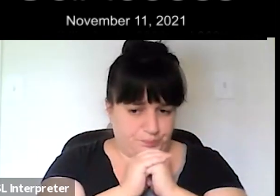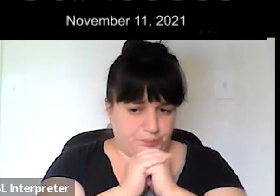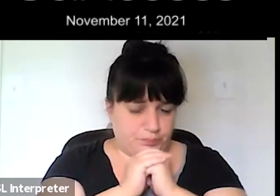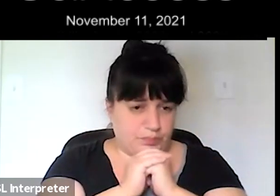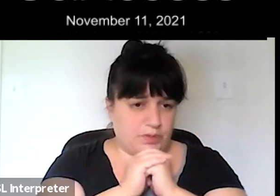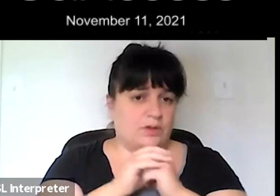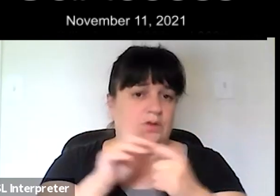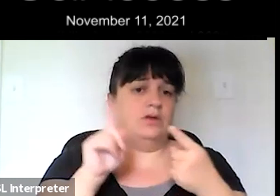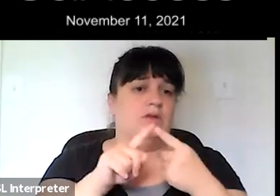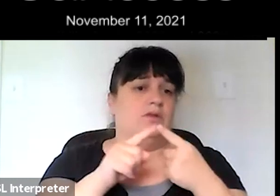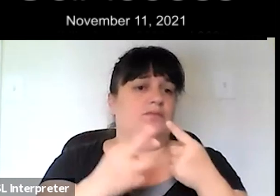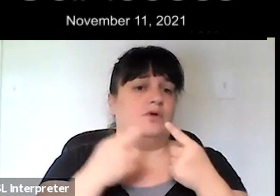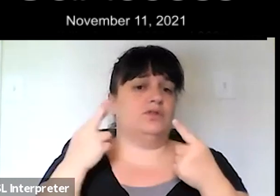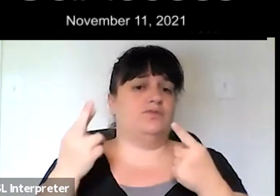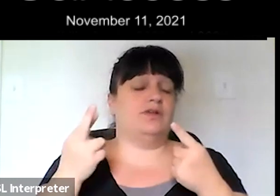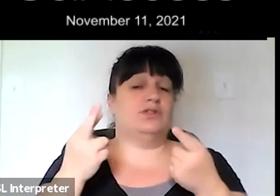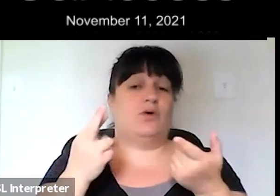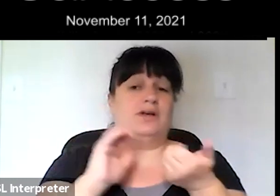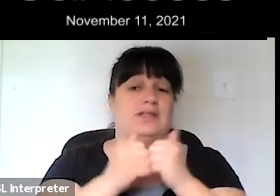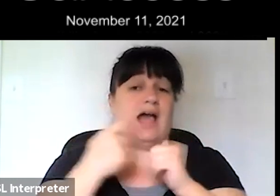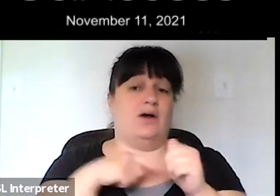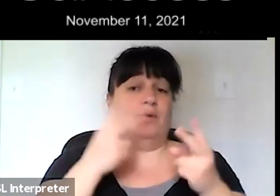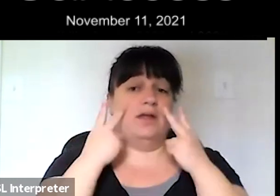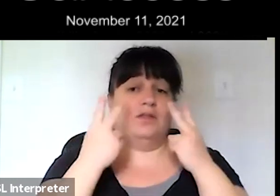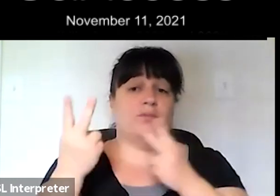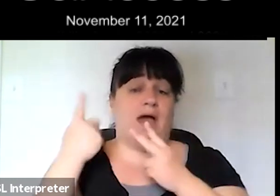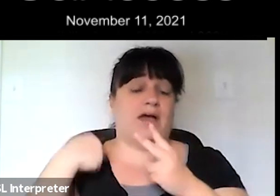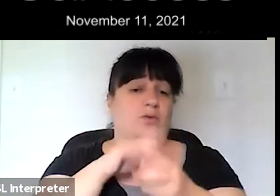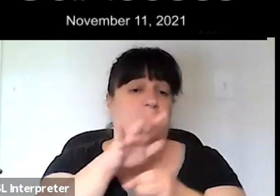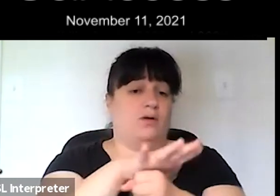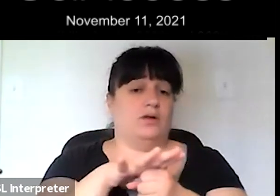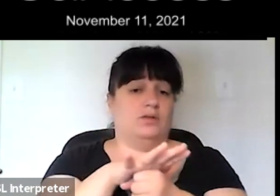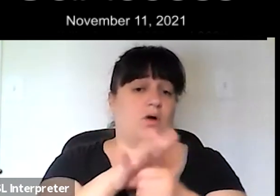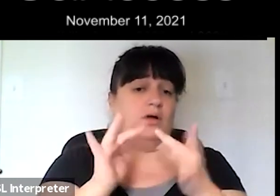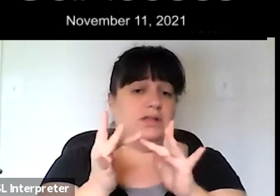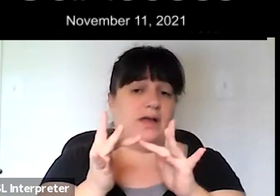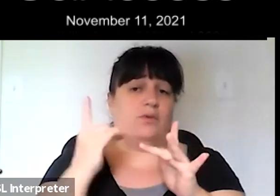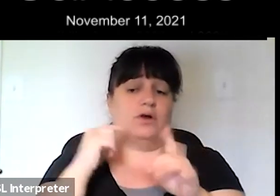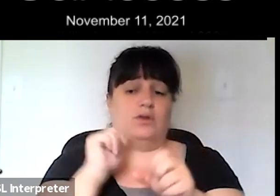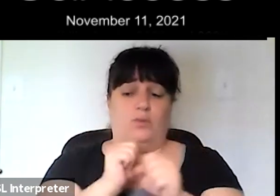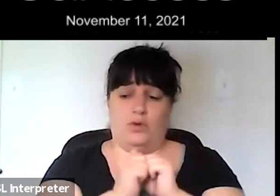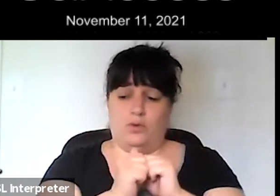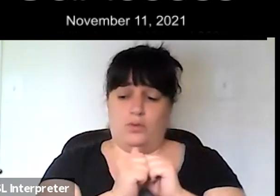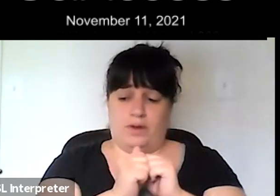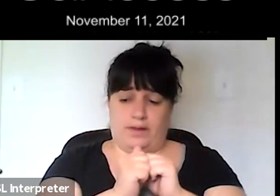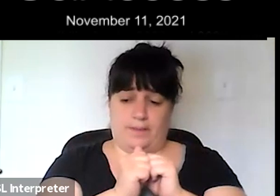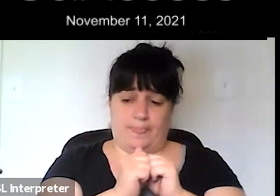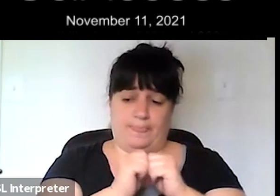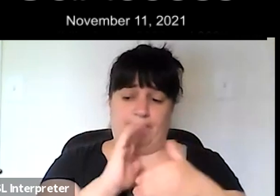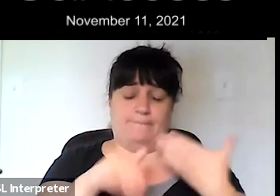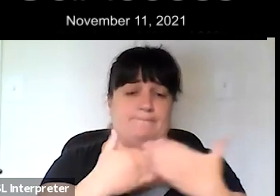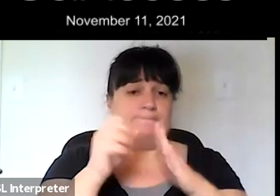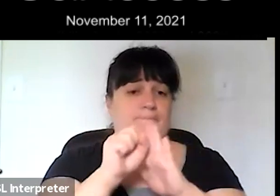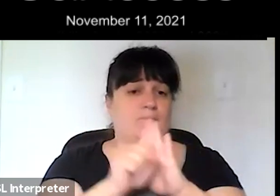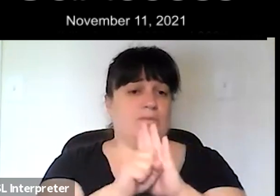So the first resource is how we looked back to our own local networks, and we worked with all of our state